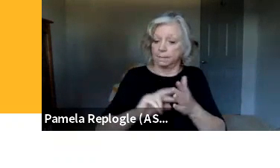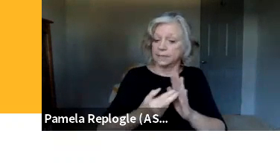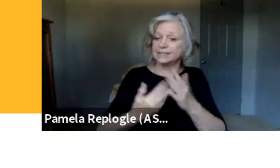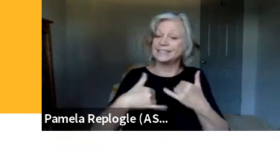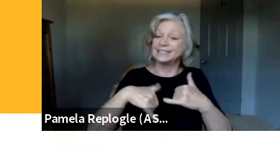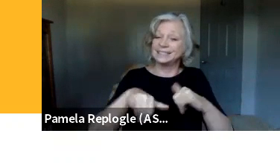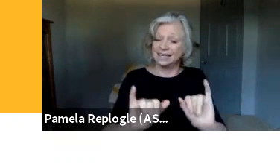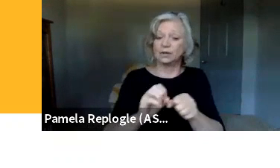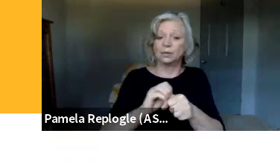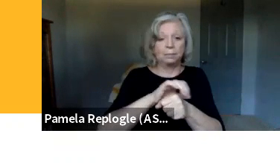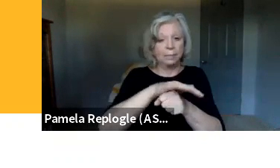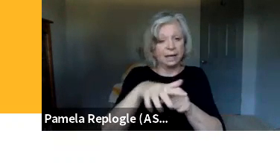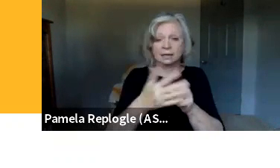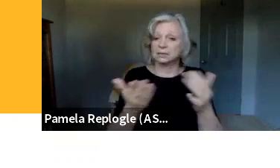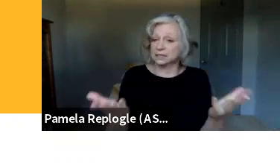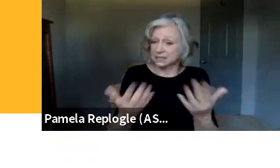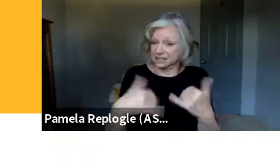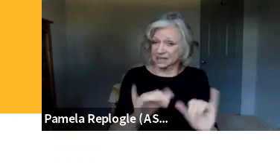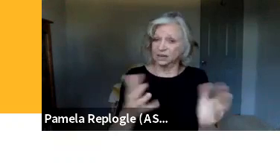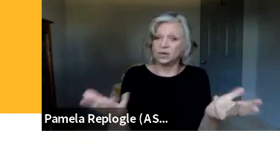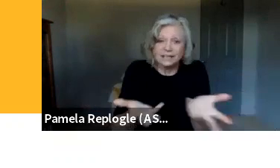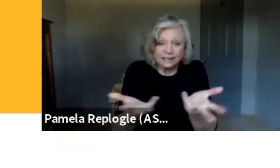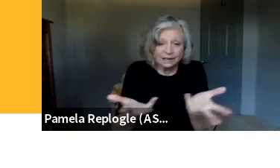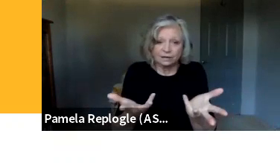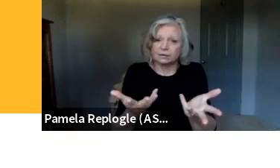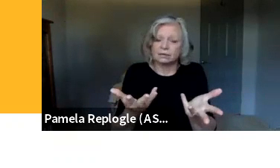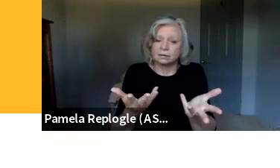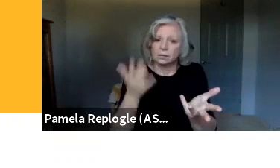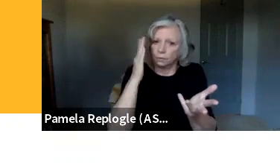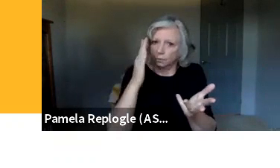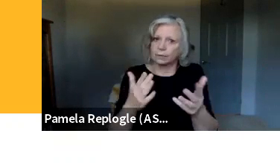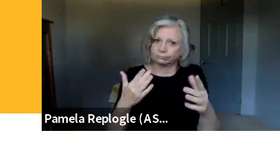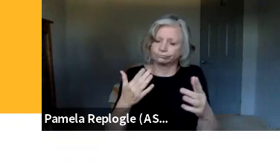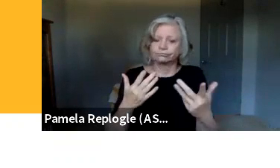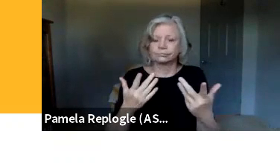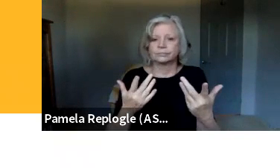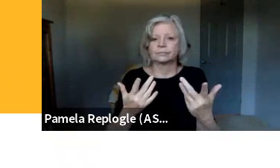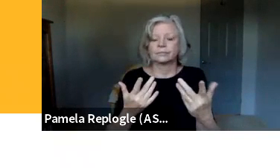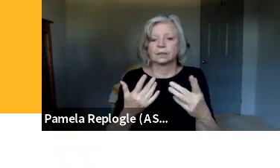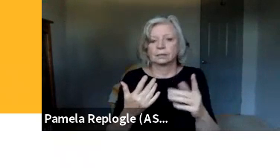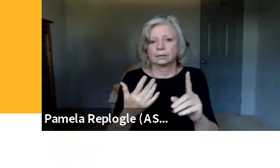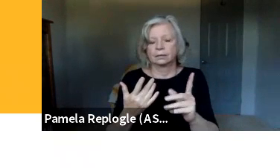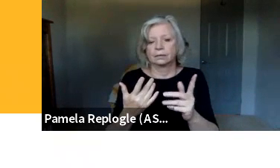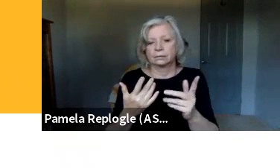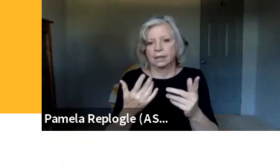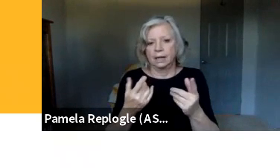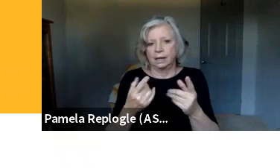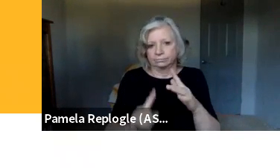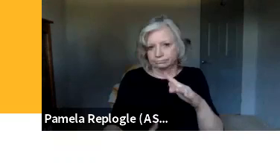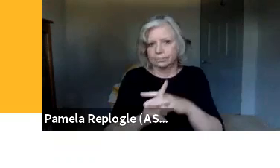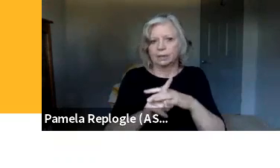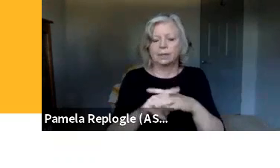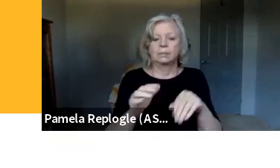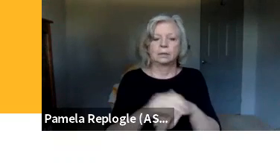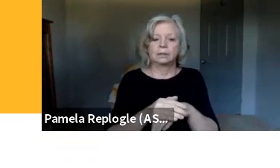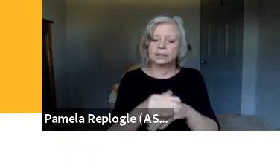have cases of COVID-19. And in order to protect ourselves and protect those that aren't able to